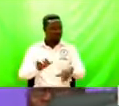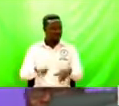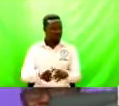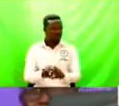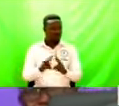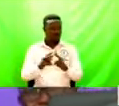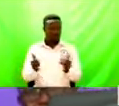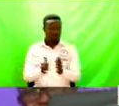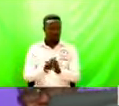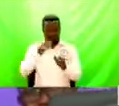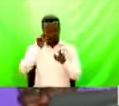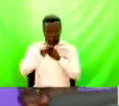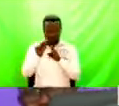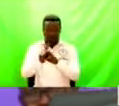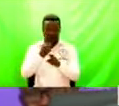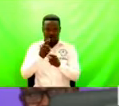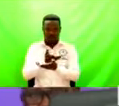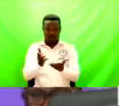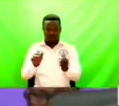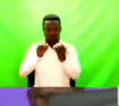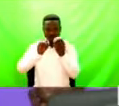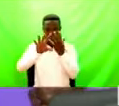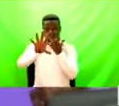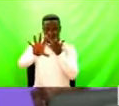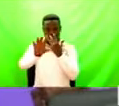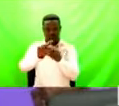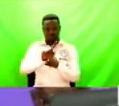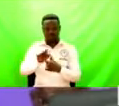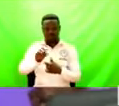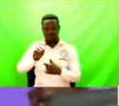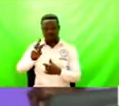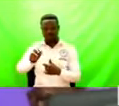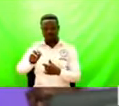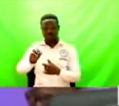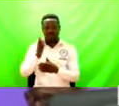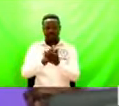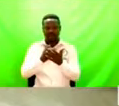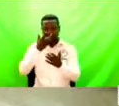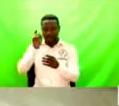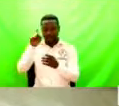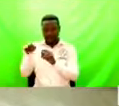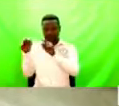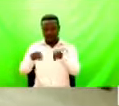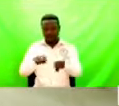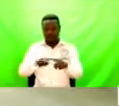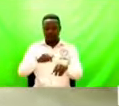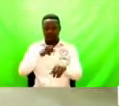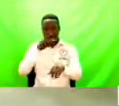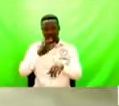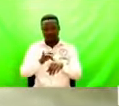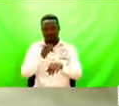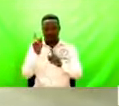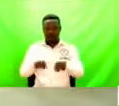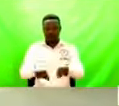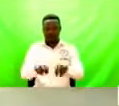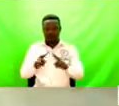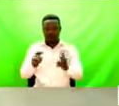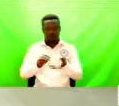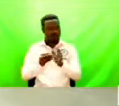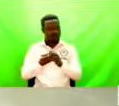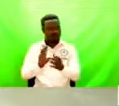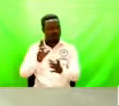some of our brothers and sisters joining us on Zoom. Some of them could have been here or should have been here, but for some reasons, they are not here